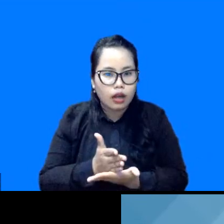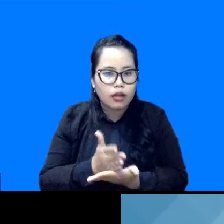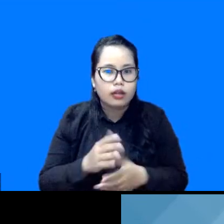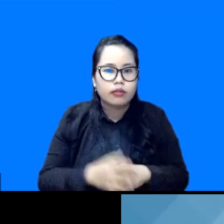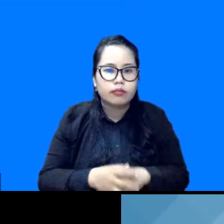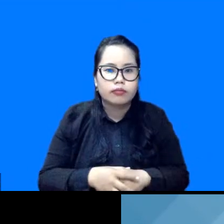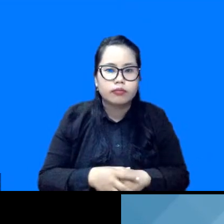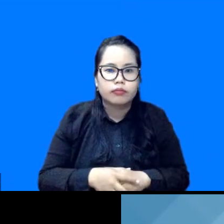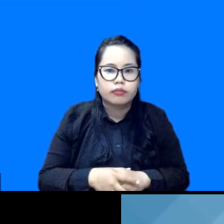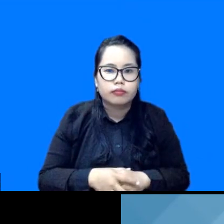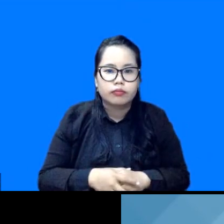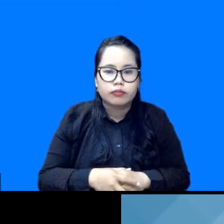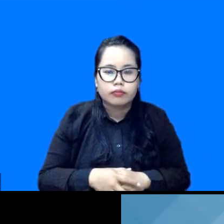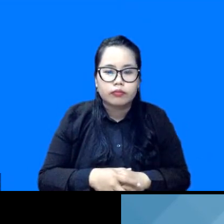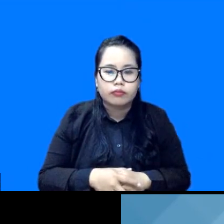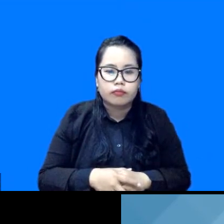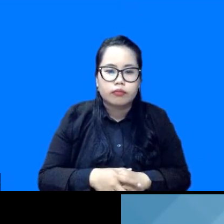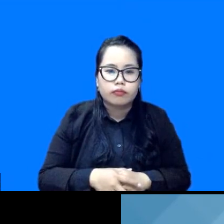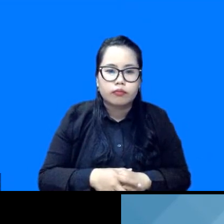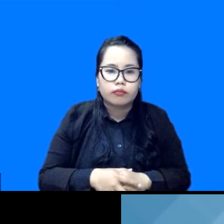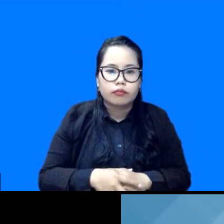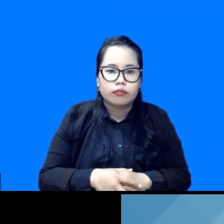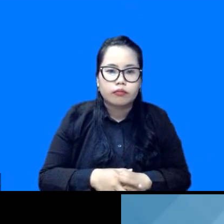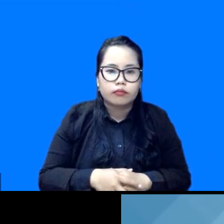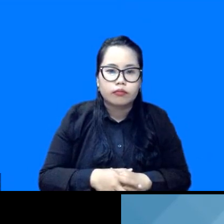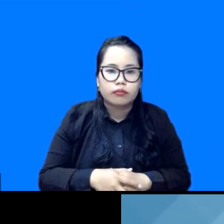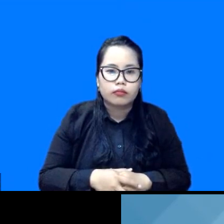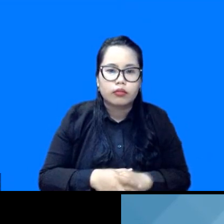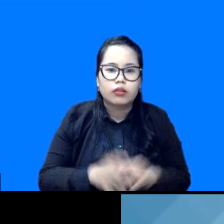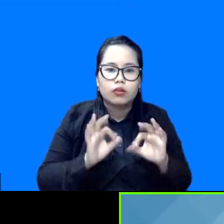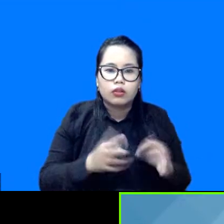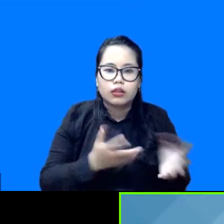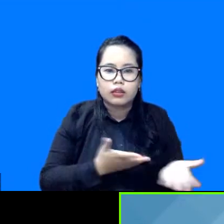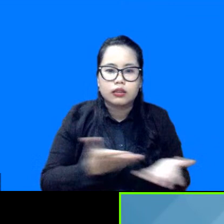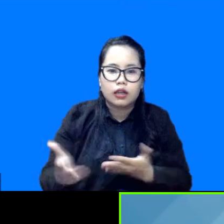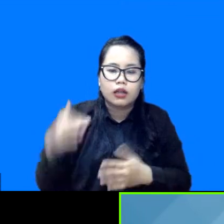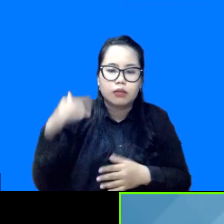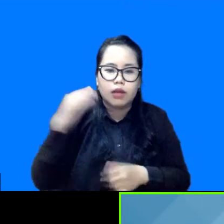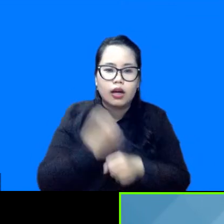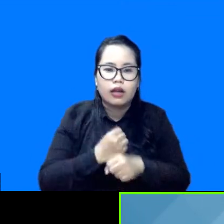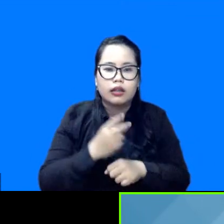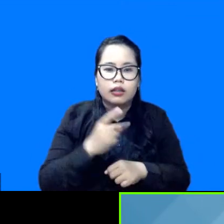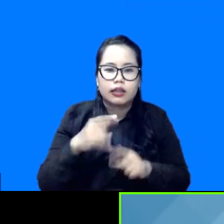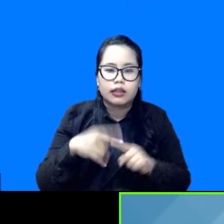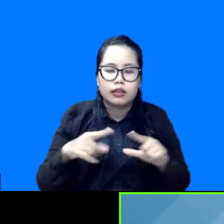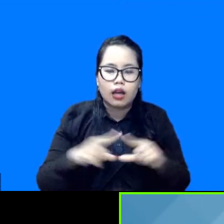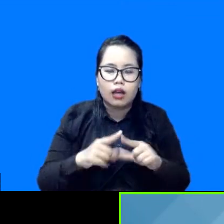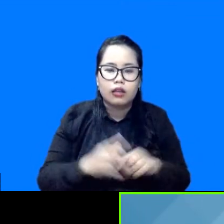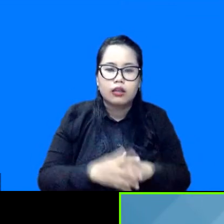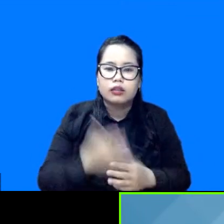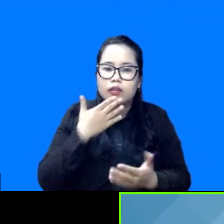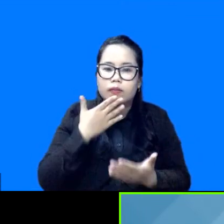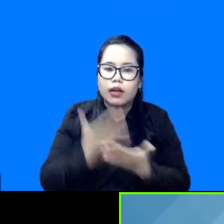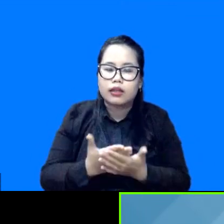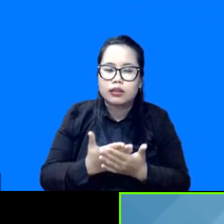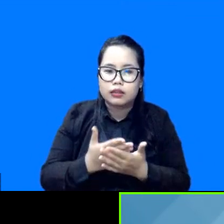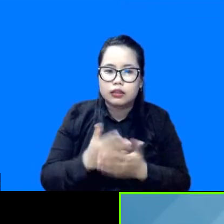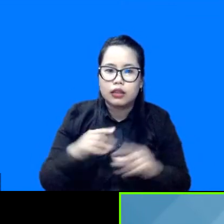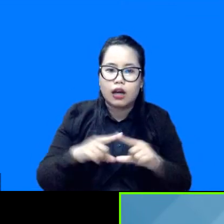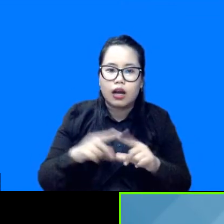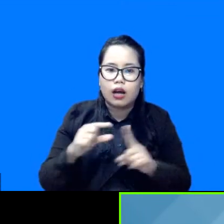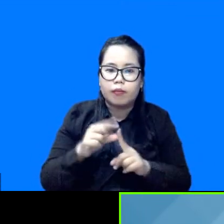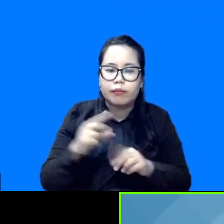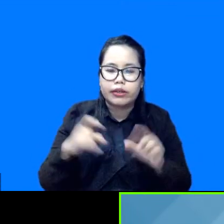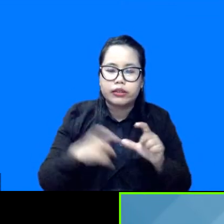the region? So time is yours, Mbak Grita. Thank you, Mbak Pris. So good afternoon, everyone. I